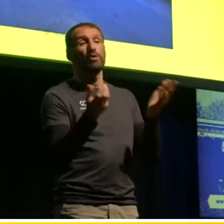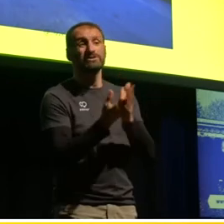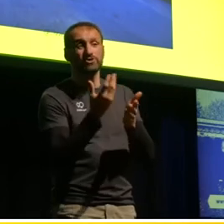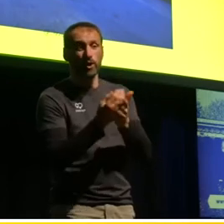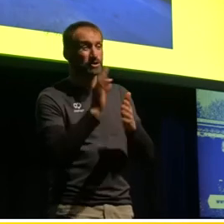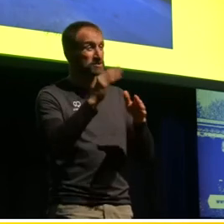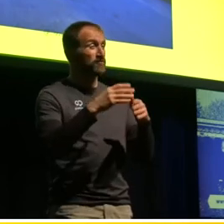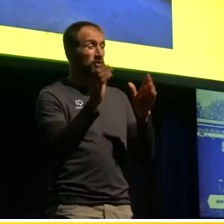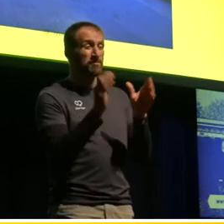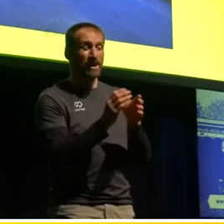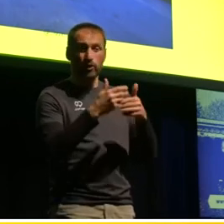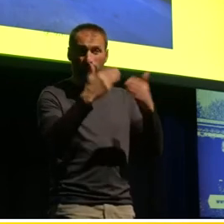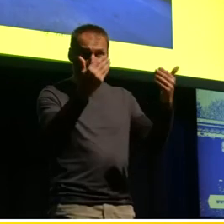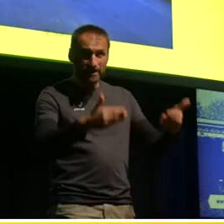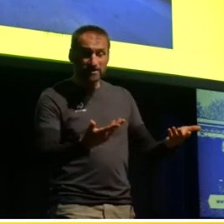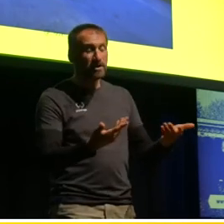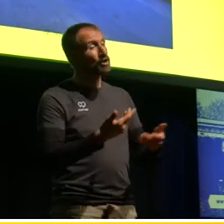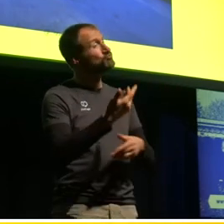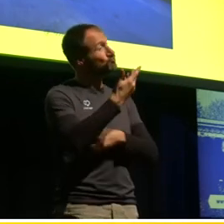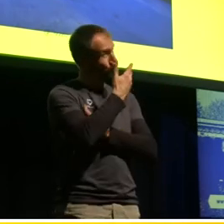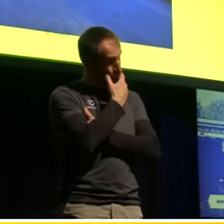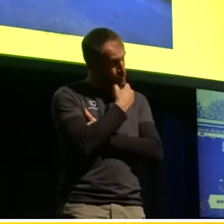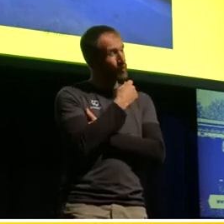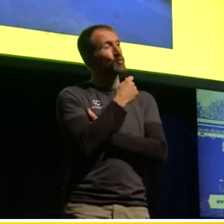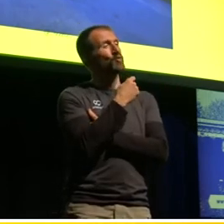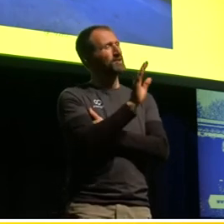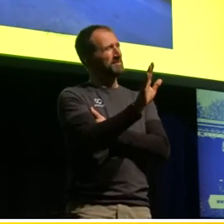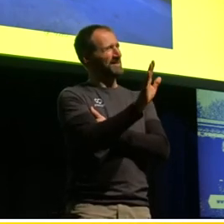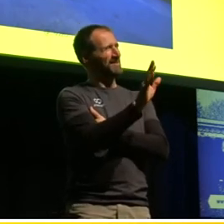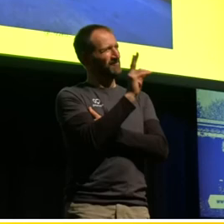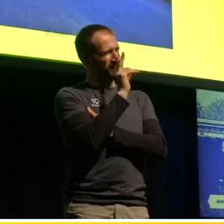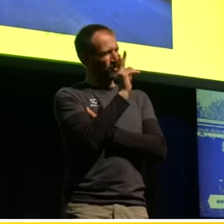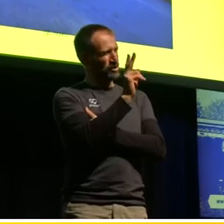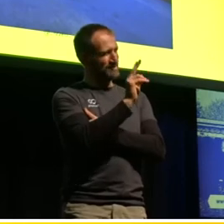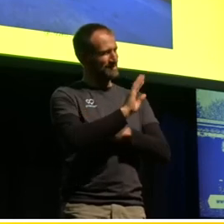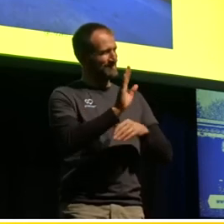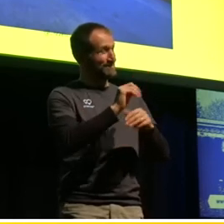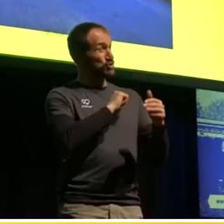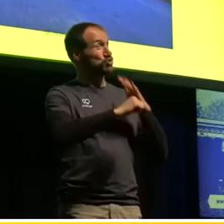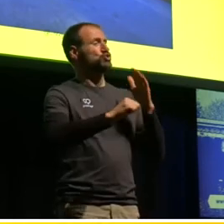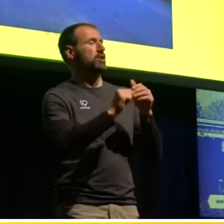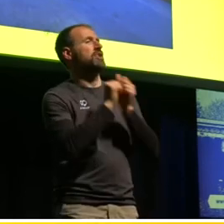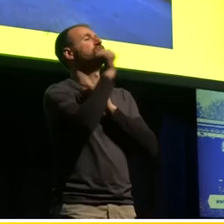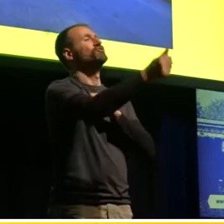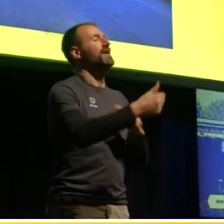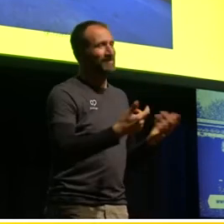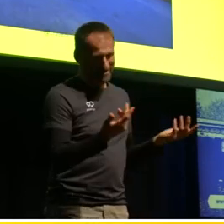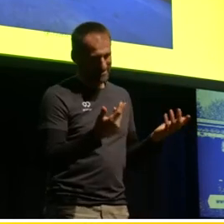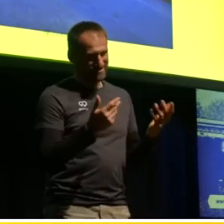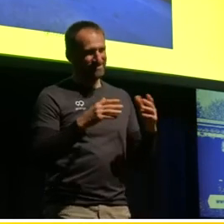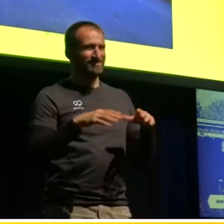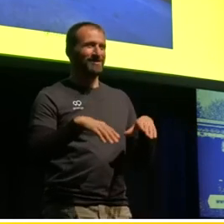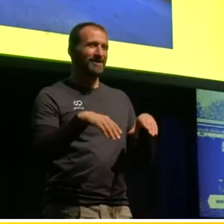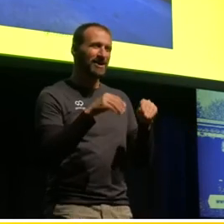nice. But don't go too far too fast. So start small. It's